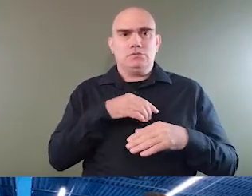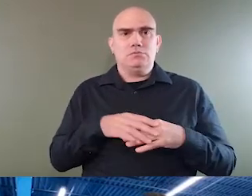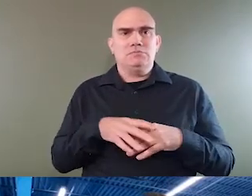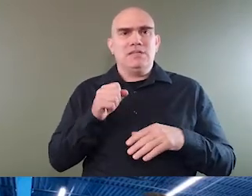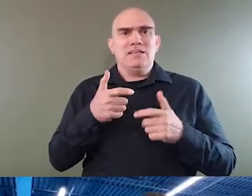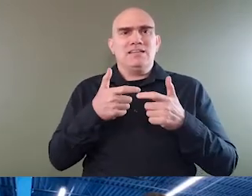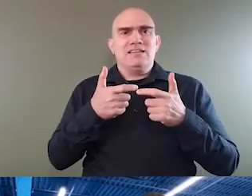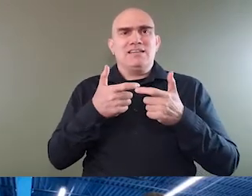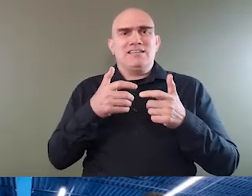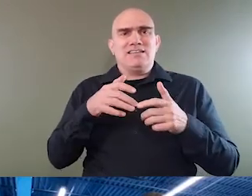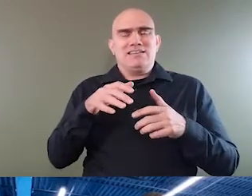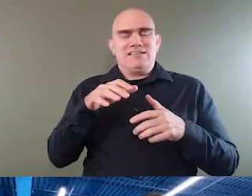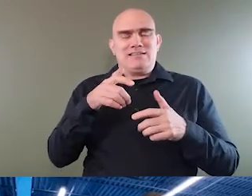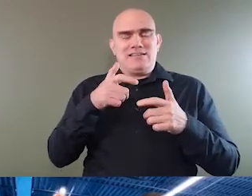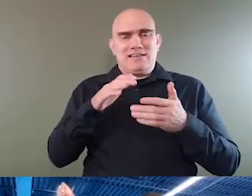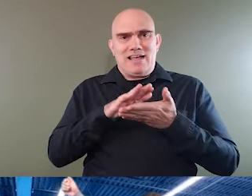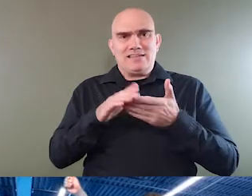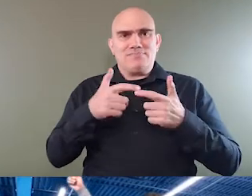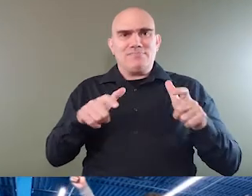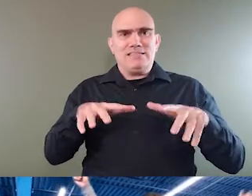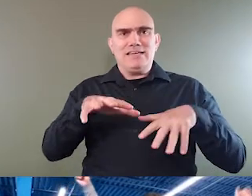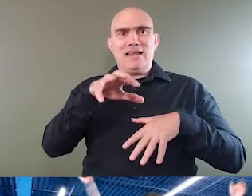big inhale.